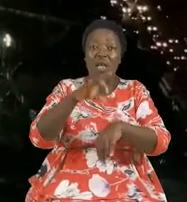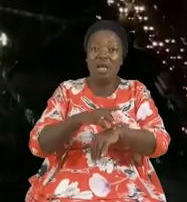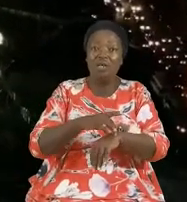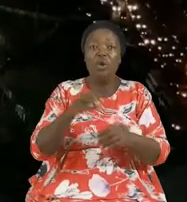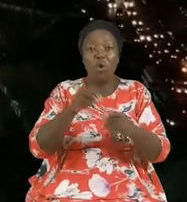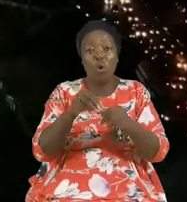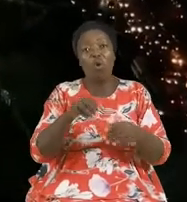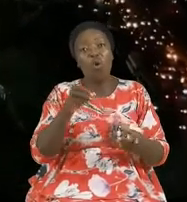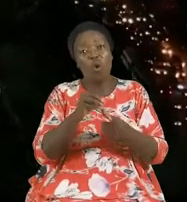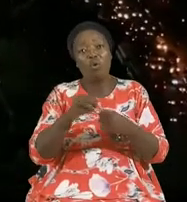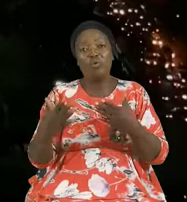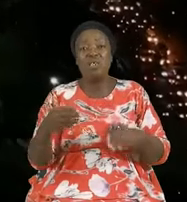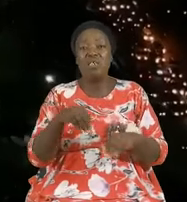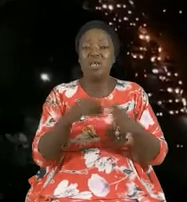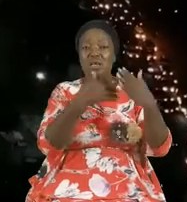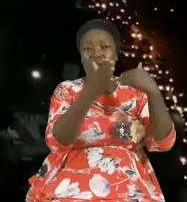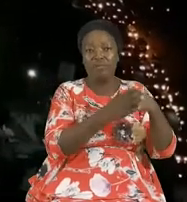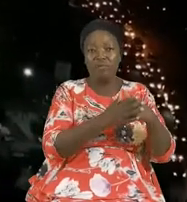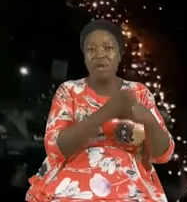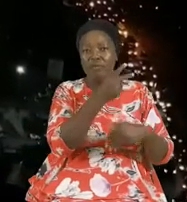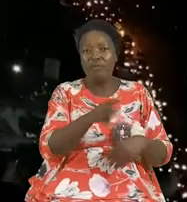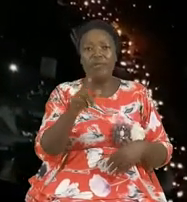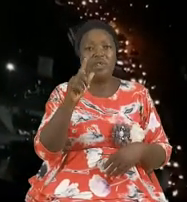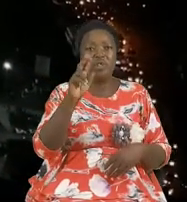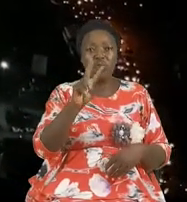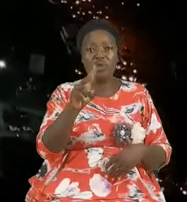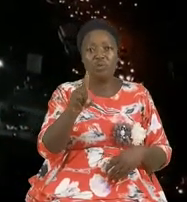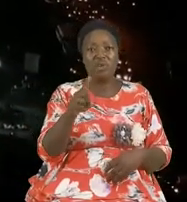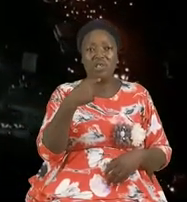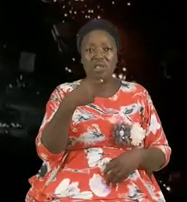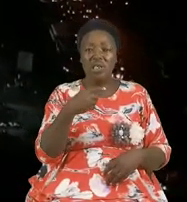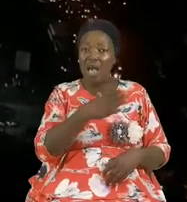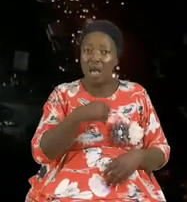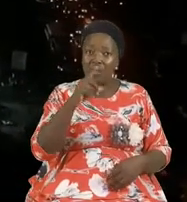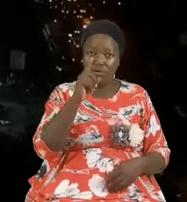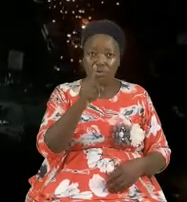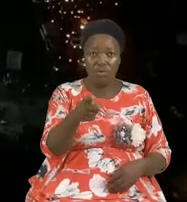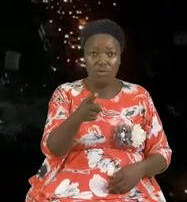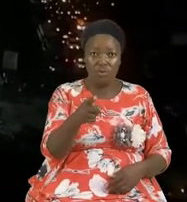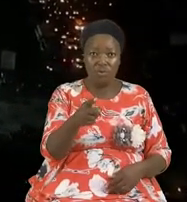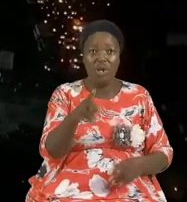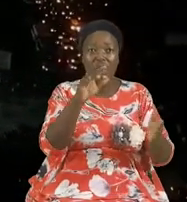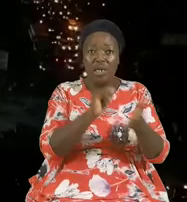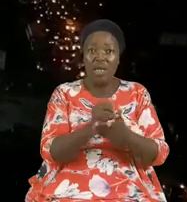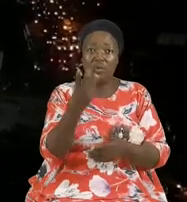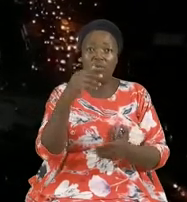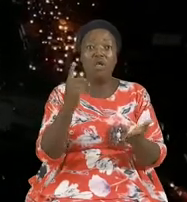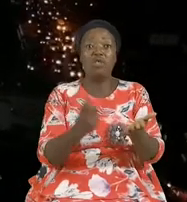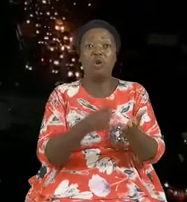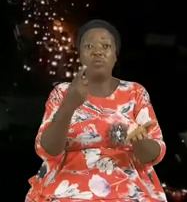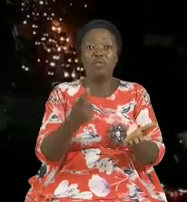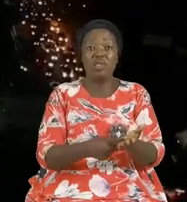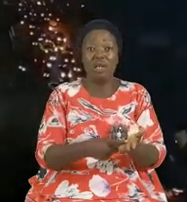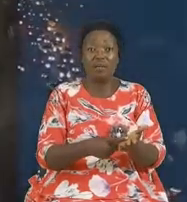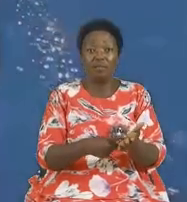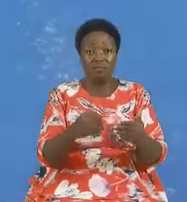whether they be things in earth or things in heaven. And then in verse 21, he tells us, and